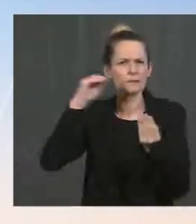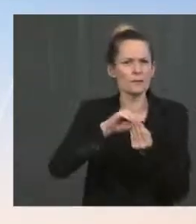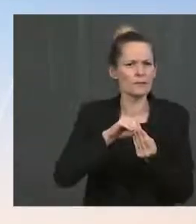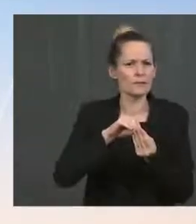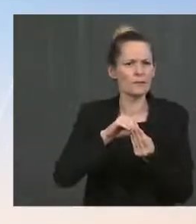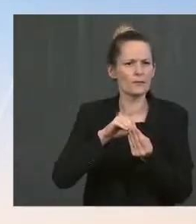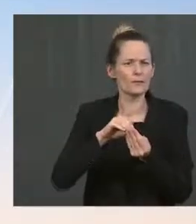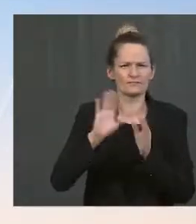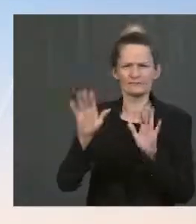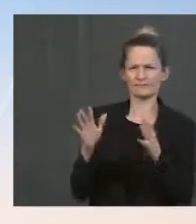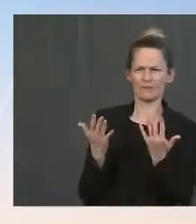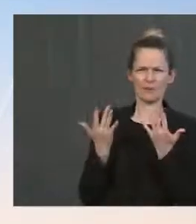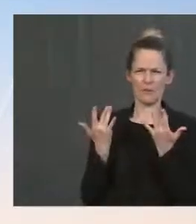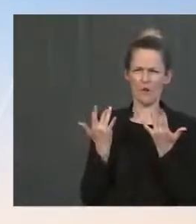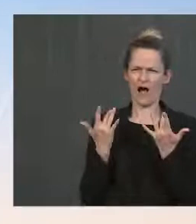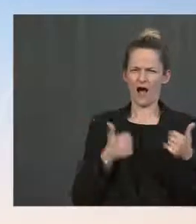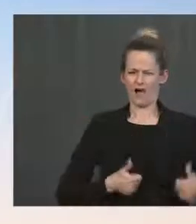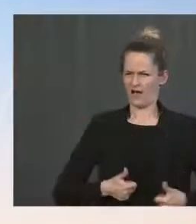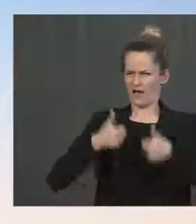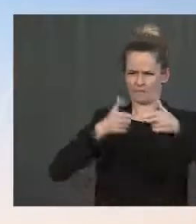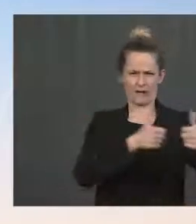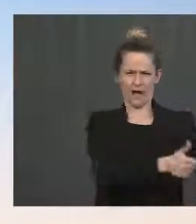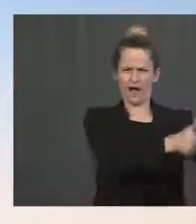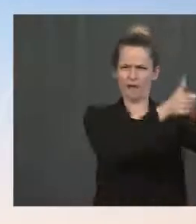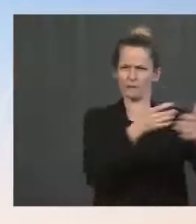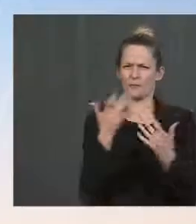we're taking. And I would just simply say,